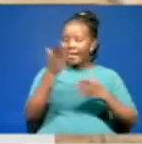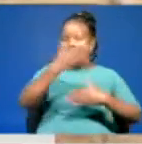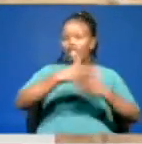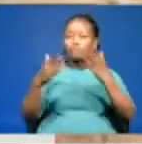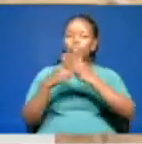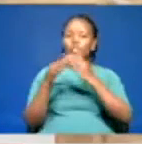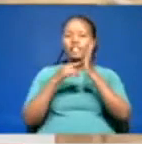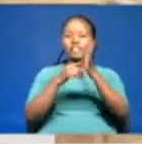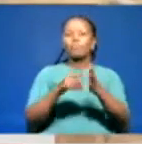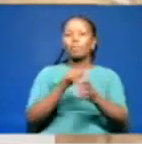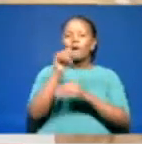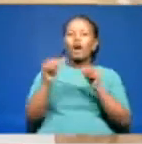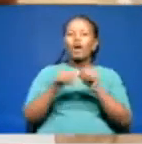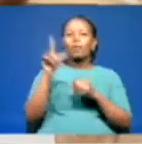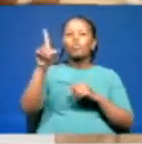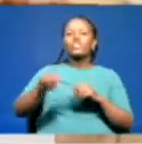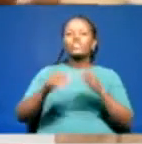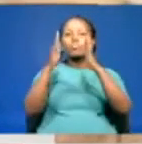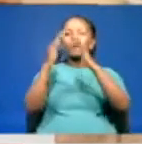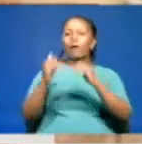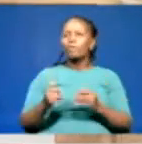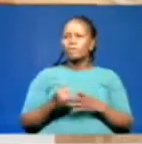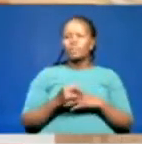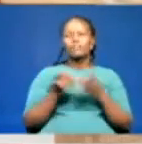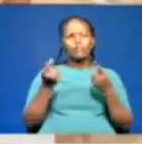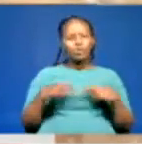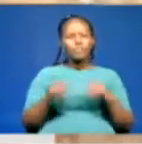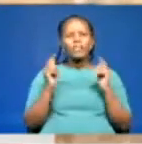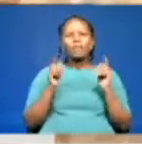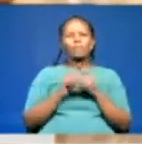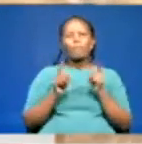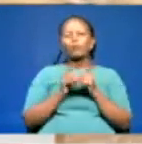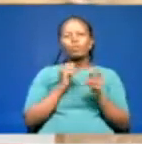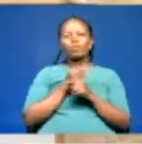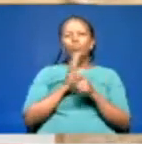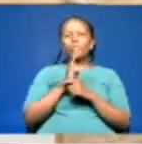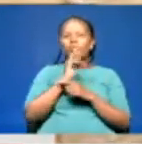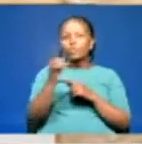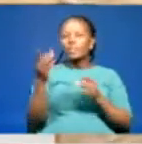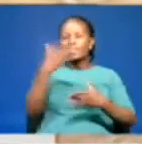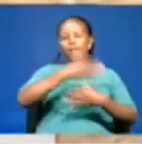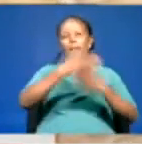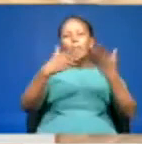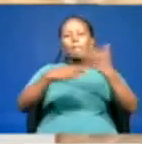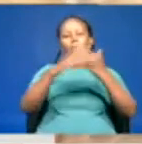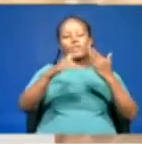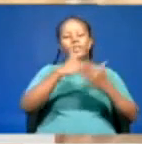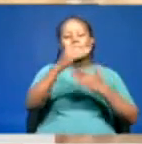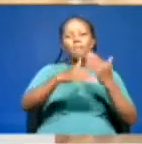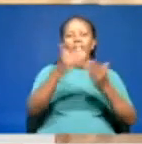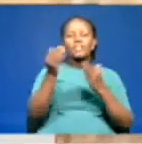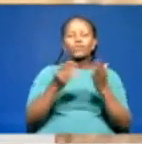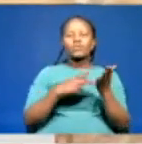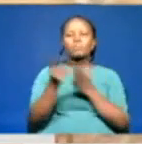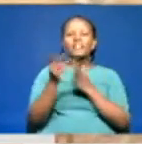houses, at least to stabilize the building materials pricing, especially the